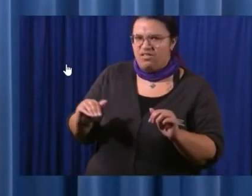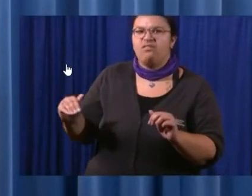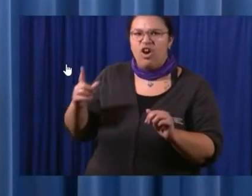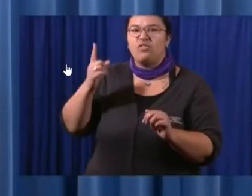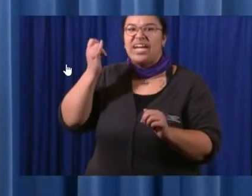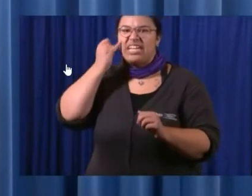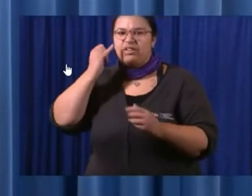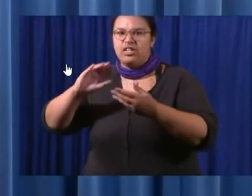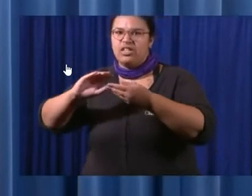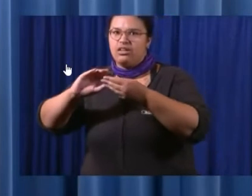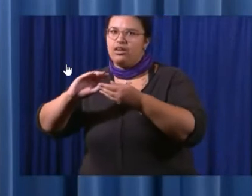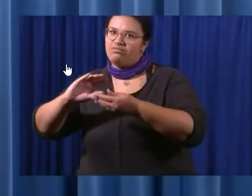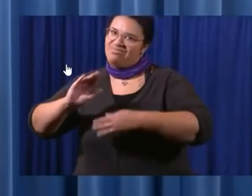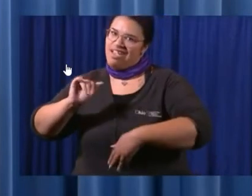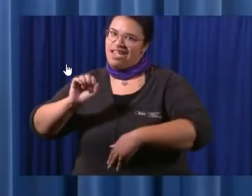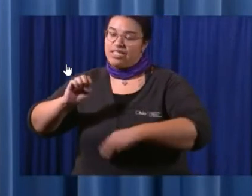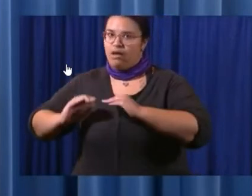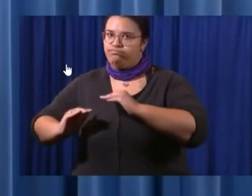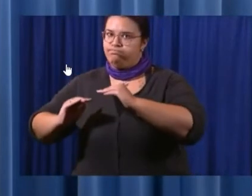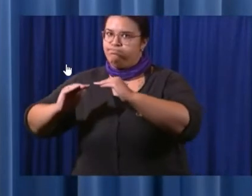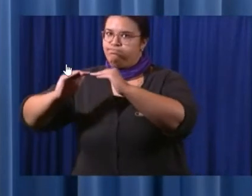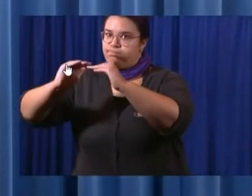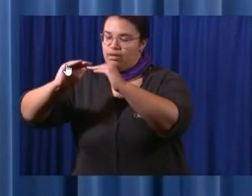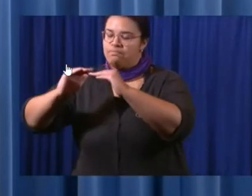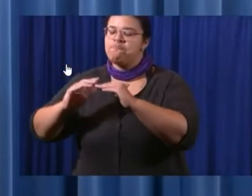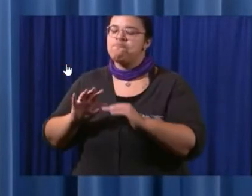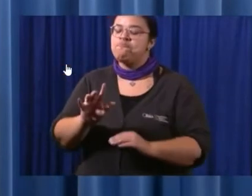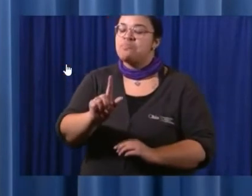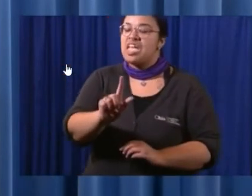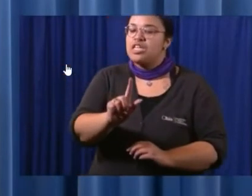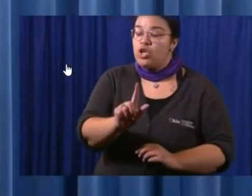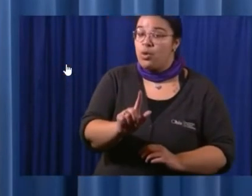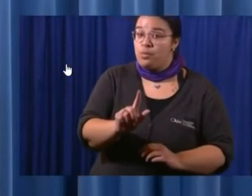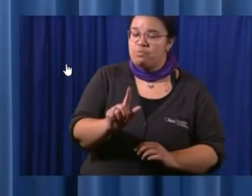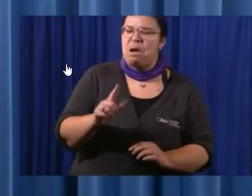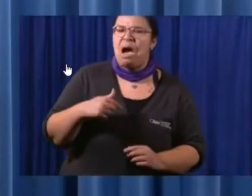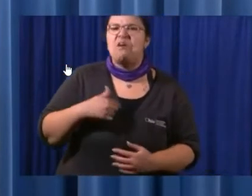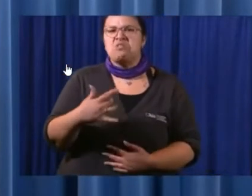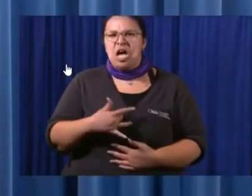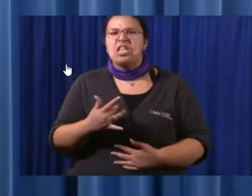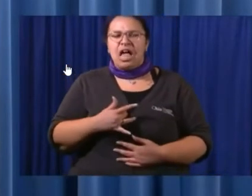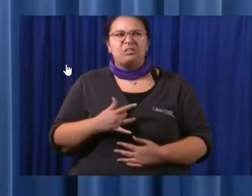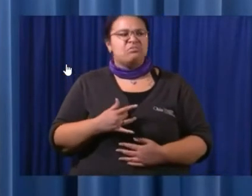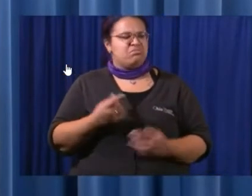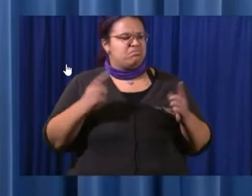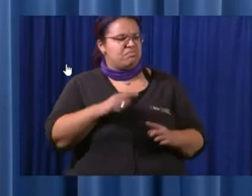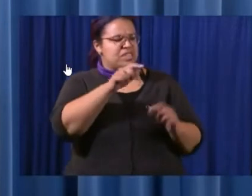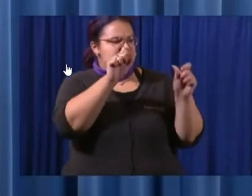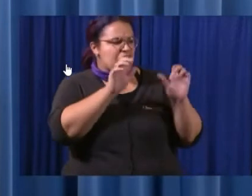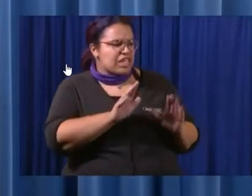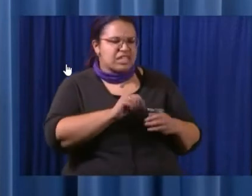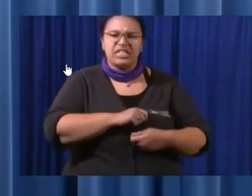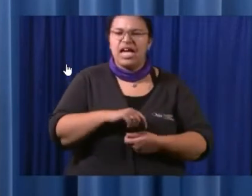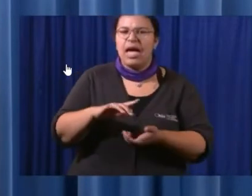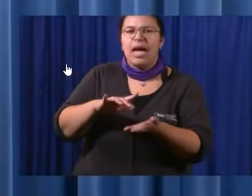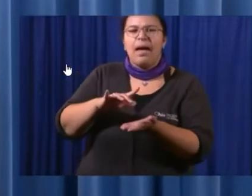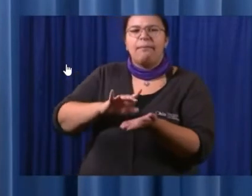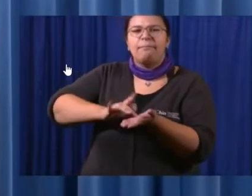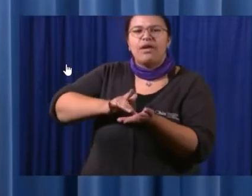of things into consideration. And I think the scientists will say, and the medical people will say, that when you're taking 7 things